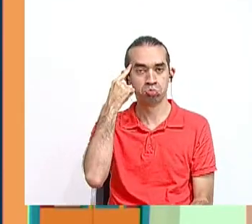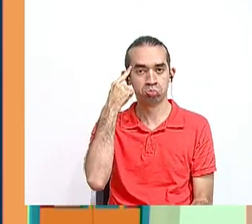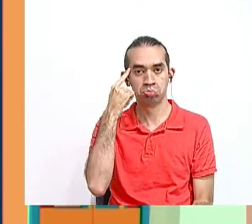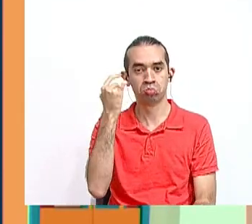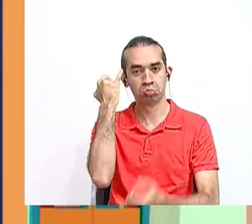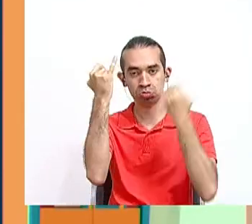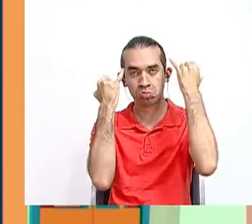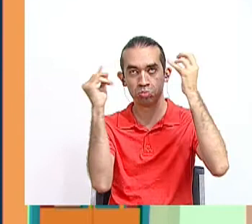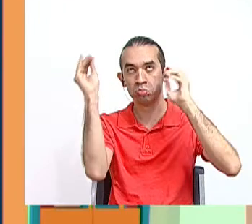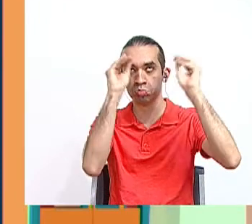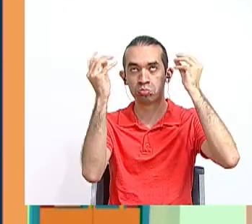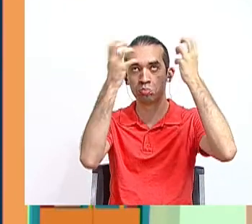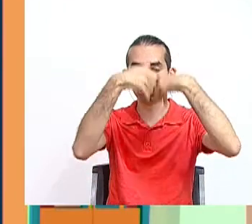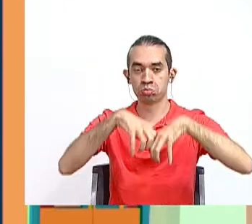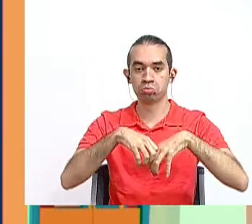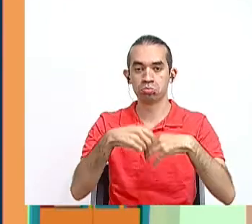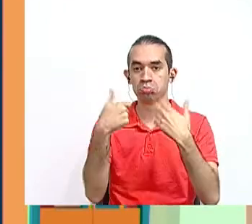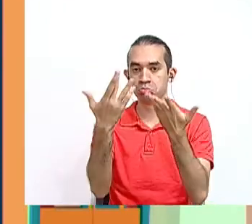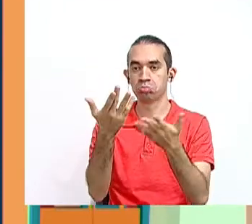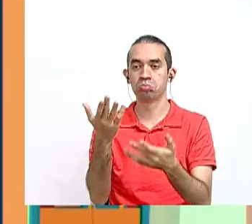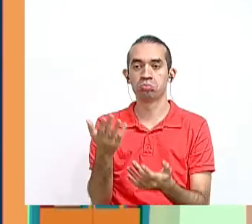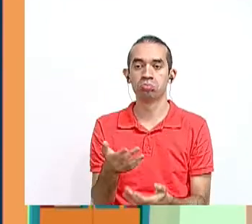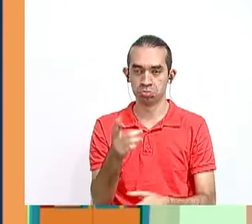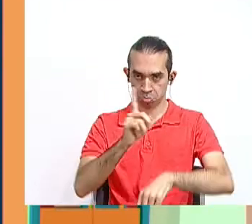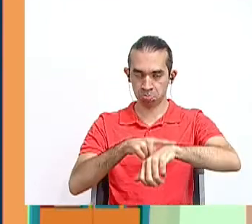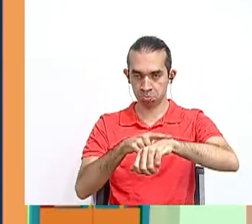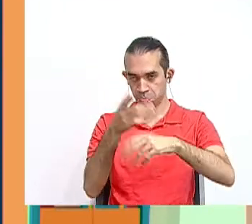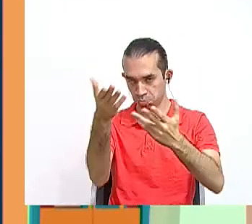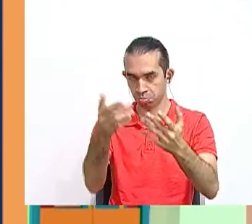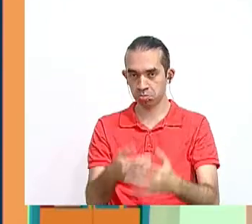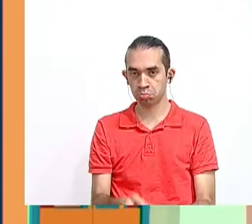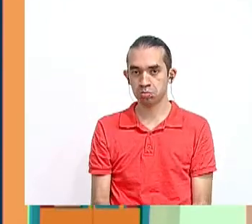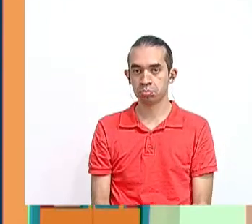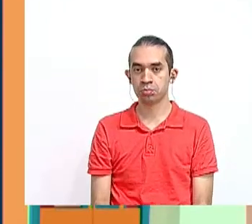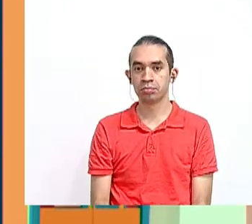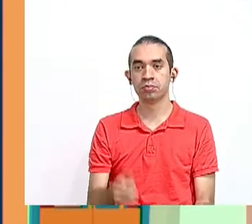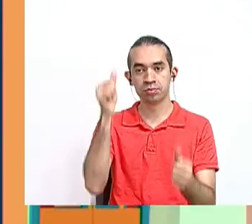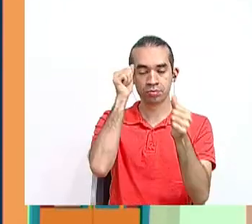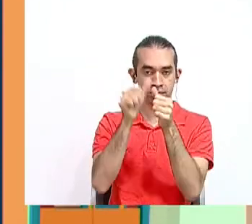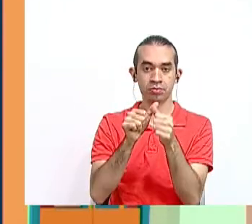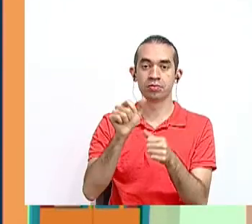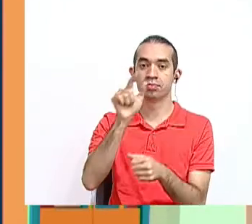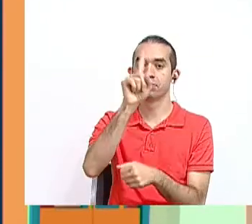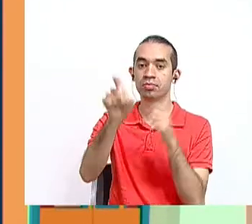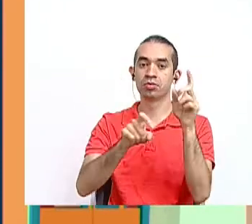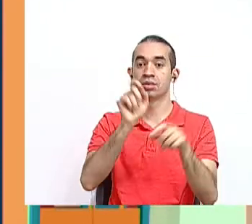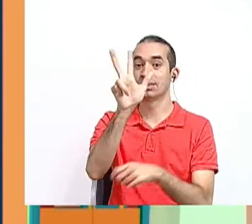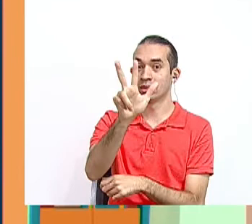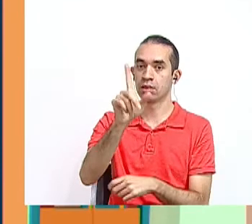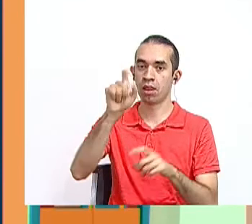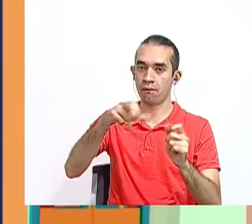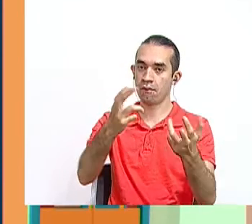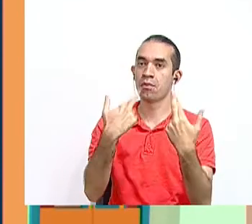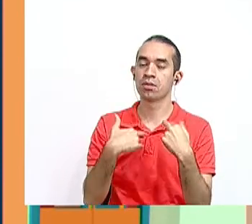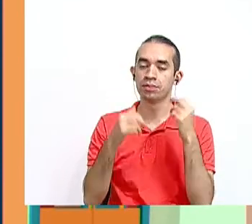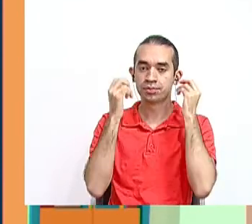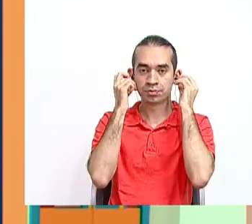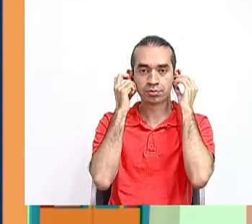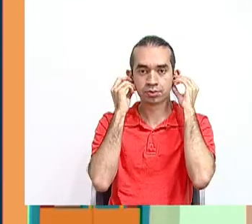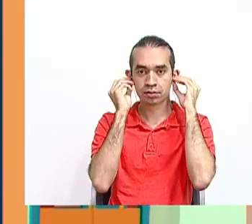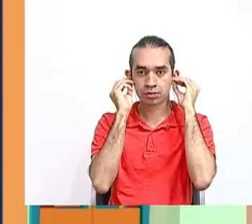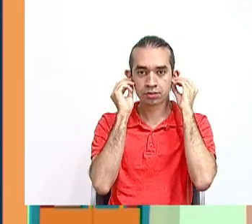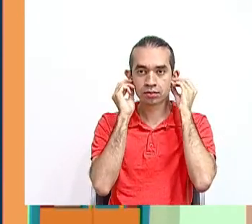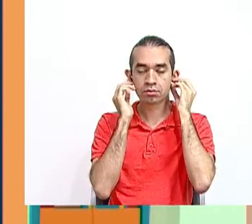your ideas. Okay, I'm going to give you some more time. 3 questions and you needed to answer them. Let's look at the questions